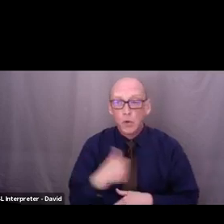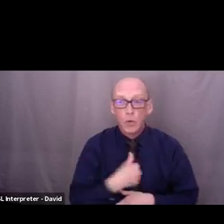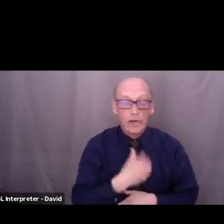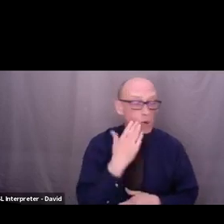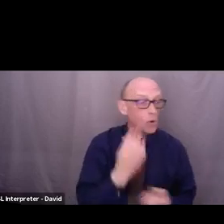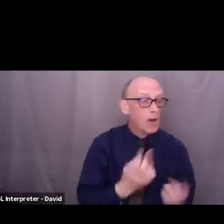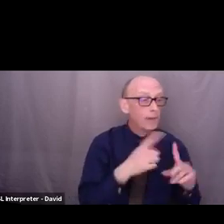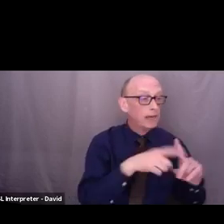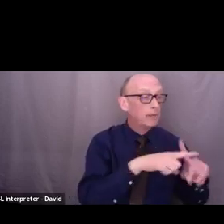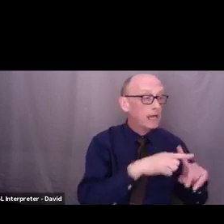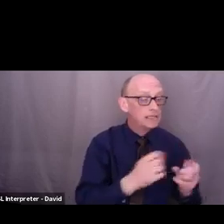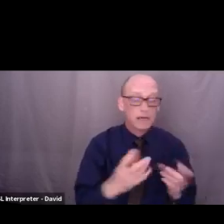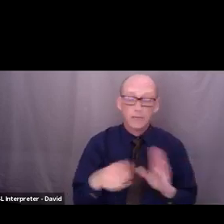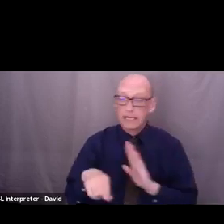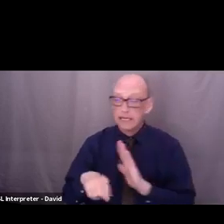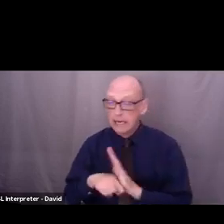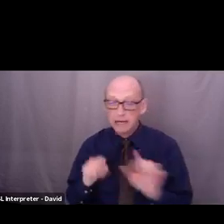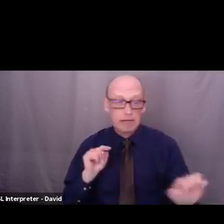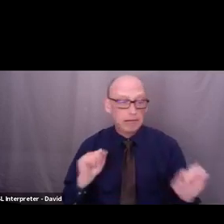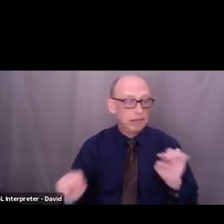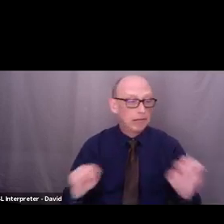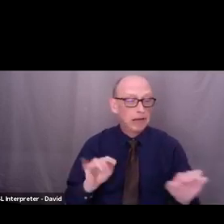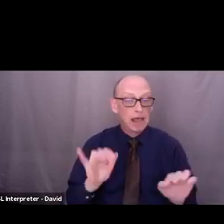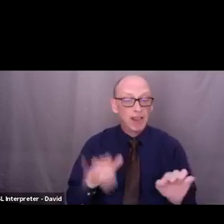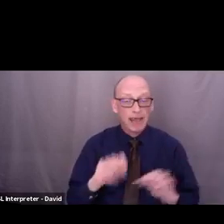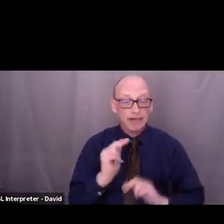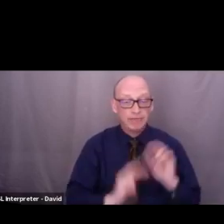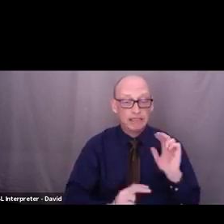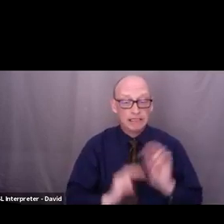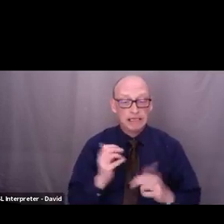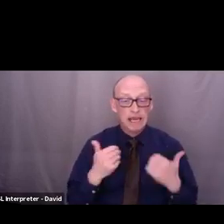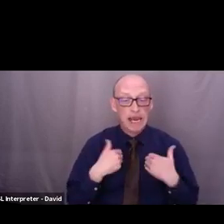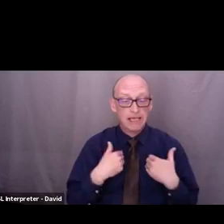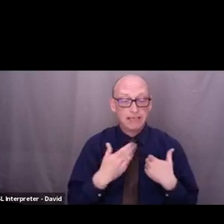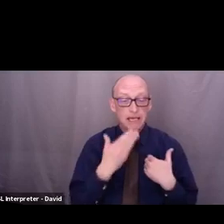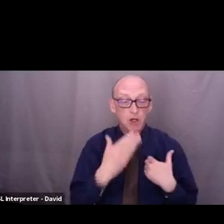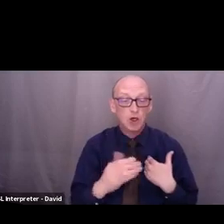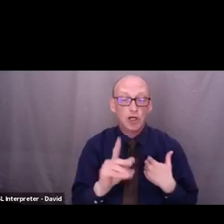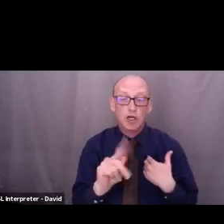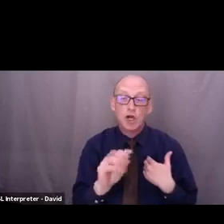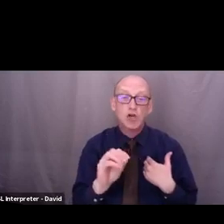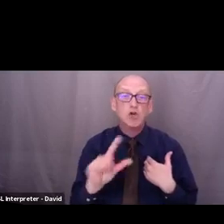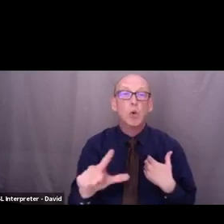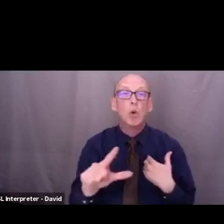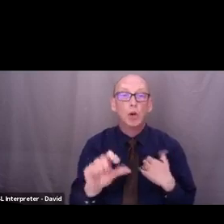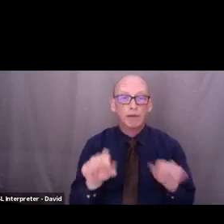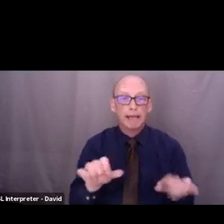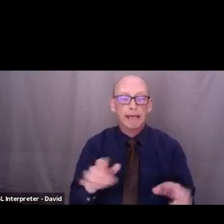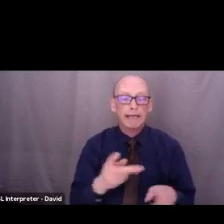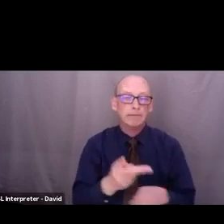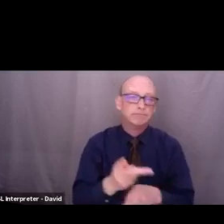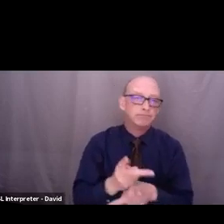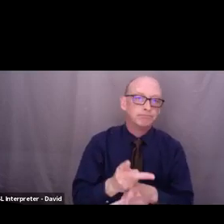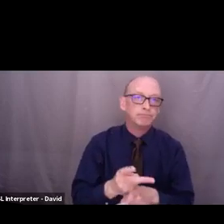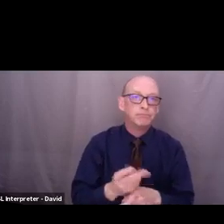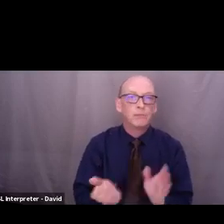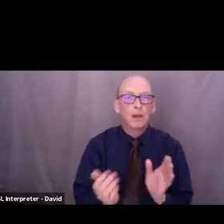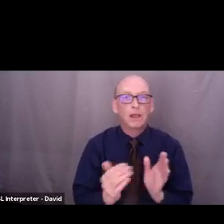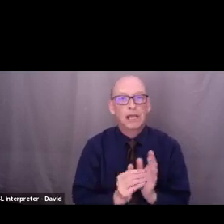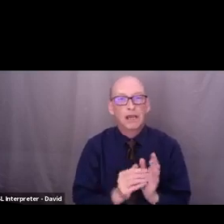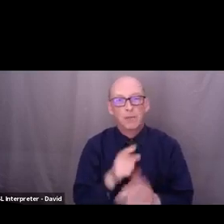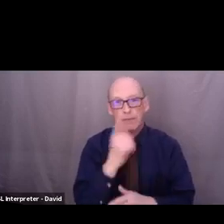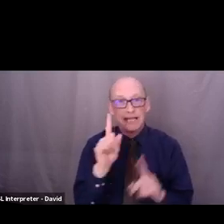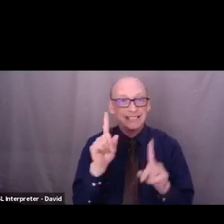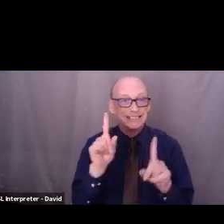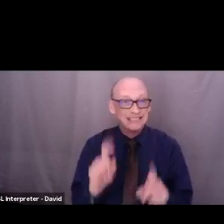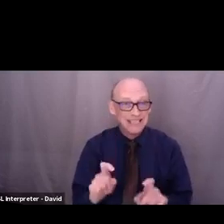are inside of a facility, so that facility now has a very sound tool to be able to do that. Again, because testing